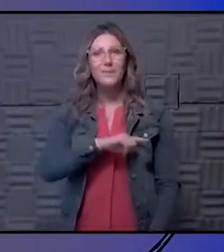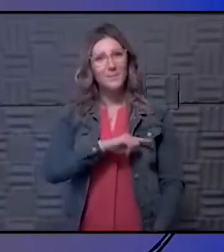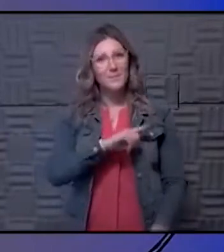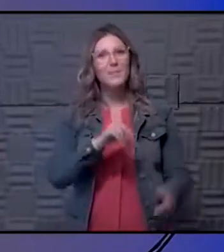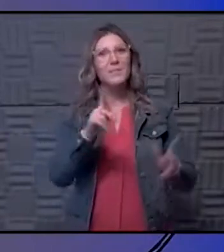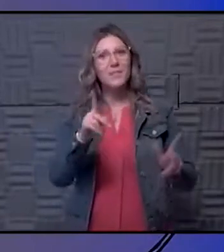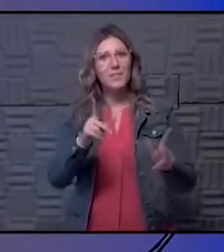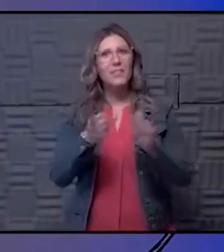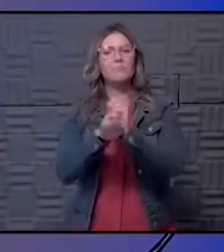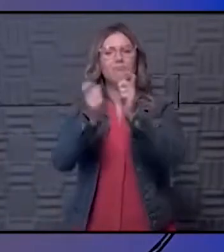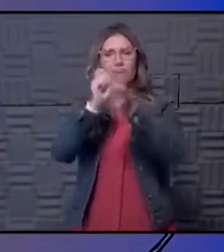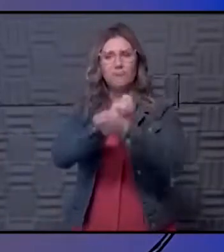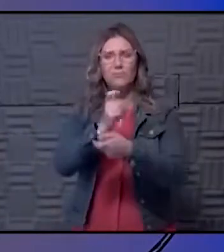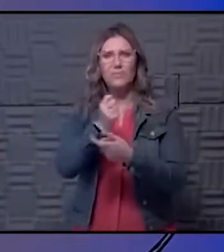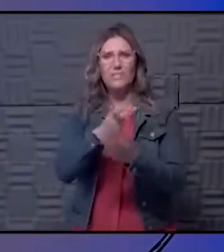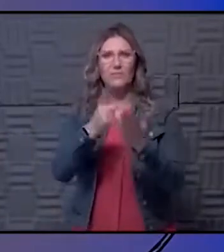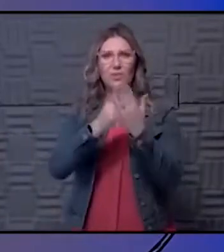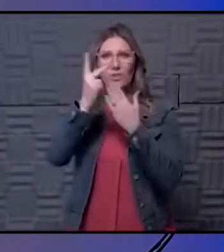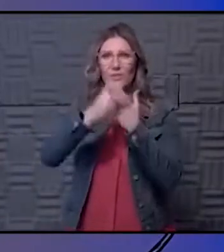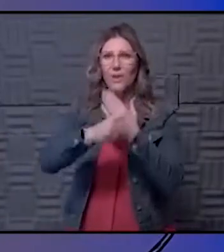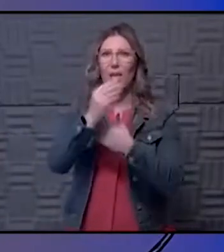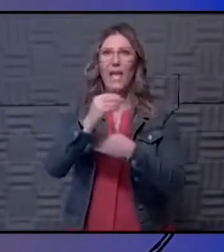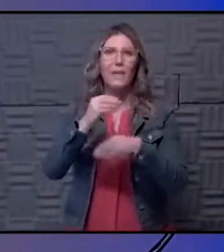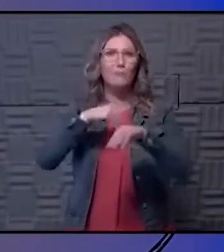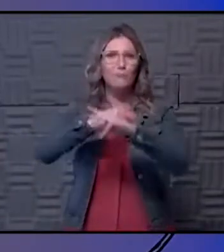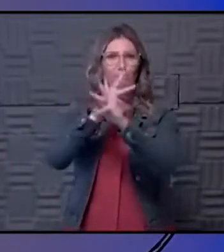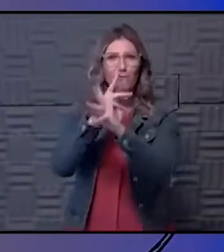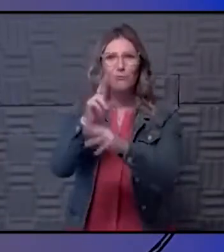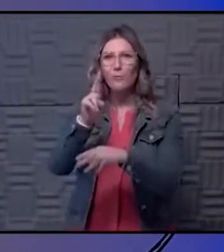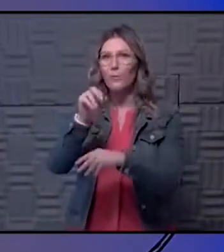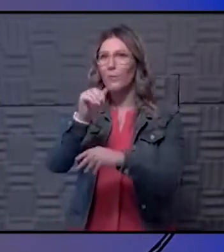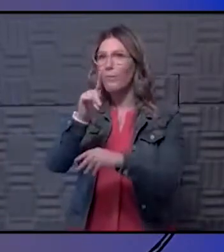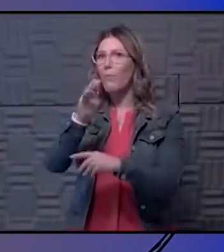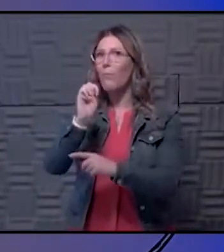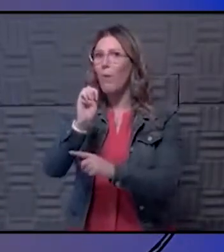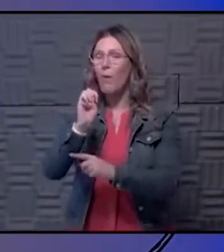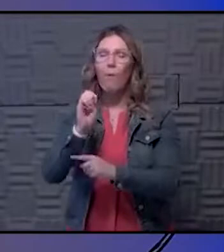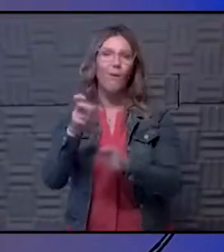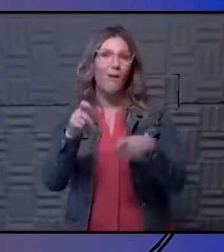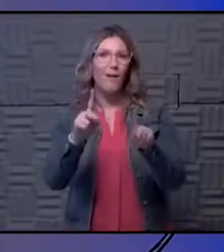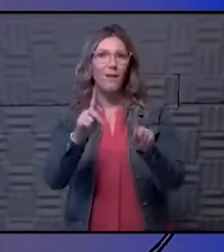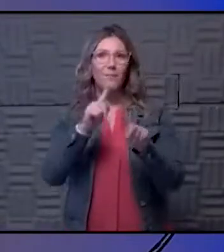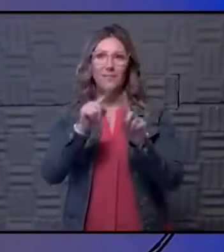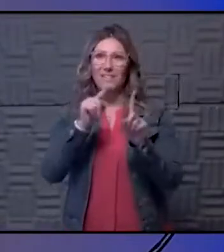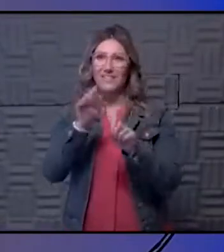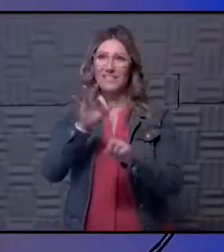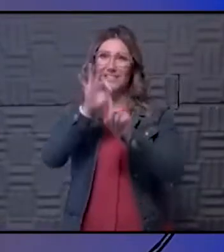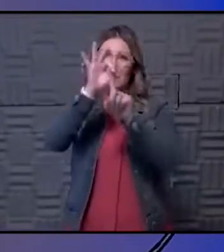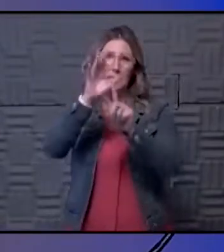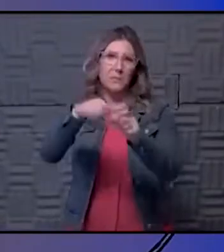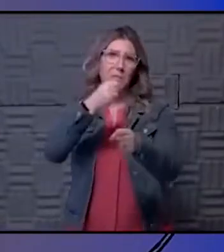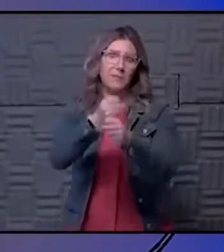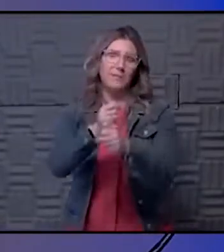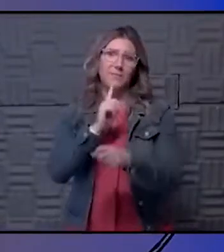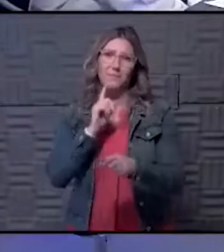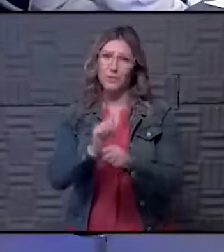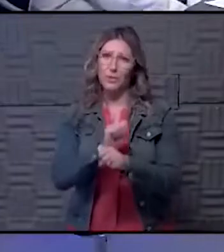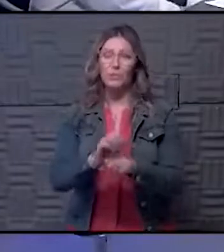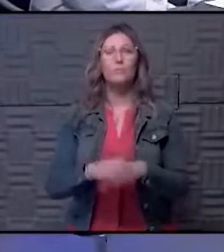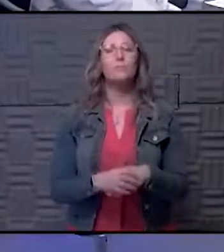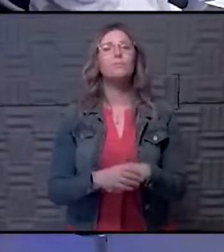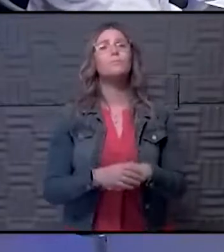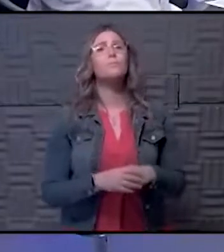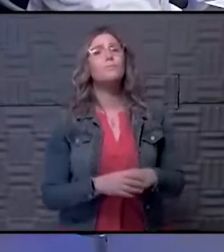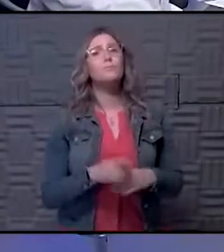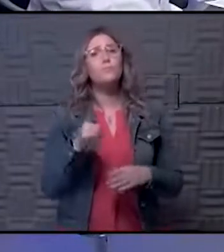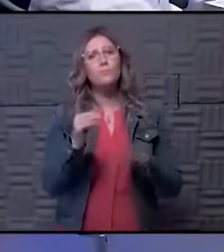of our programs and have done some remote opportunities, but it's been a unique year for sure. So Vanessa,